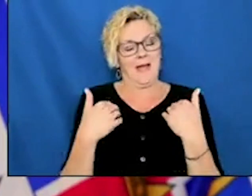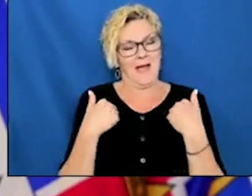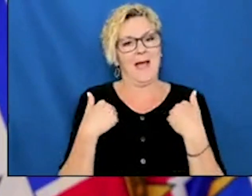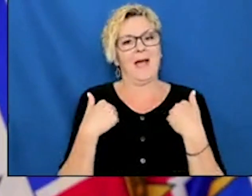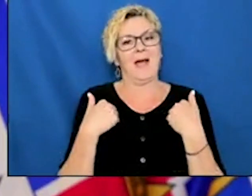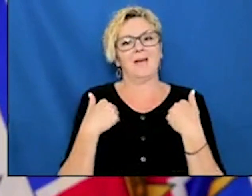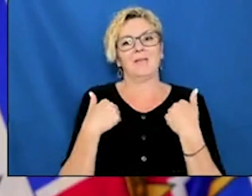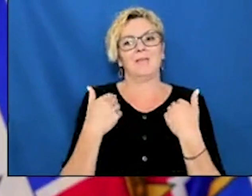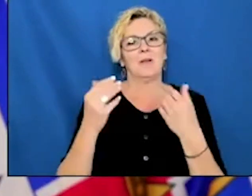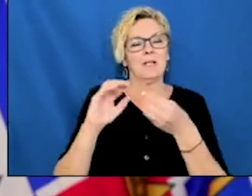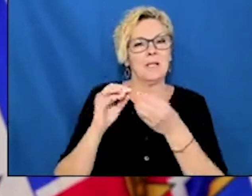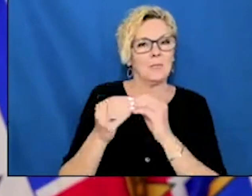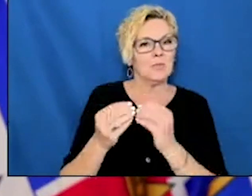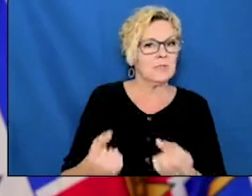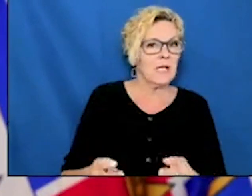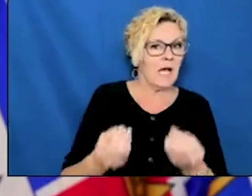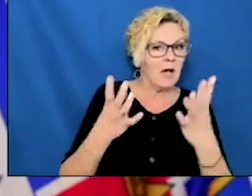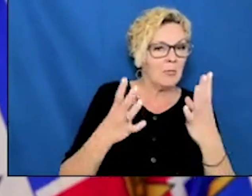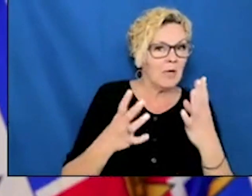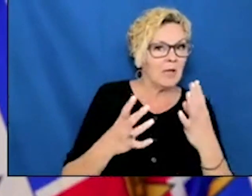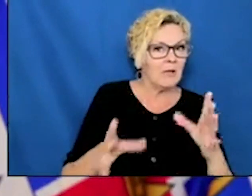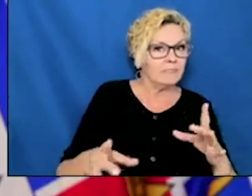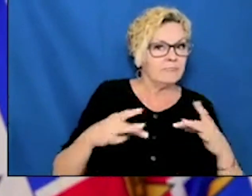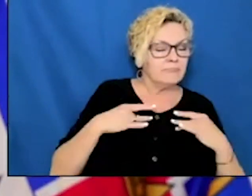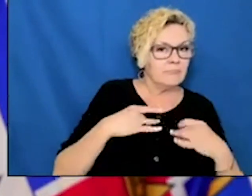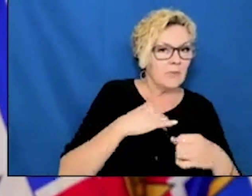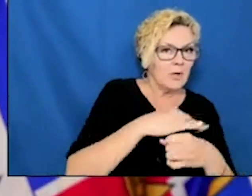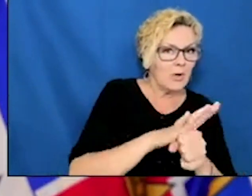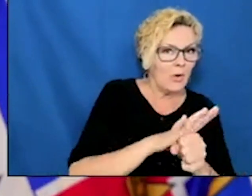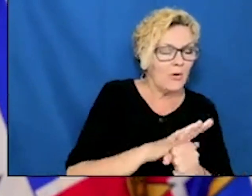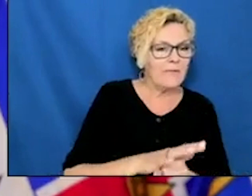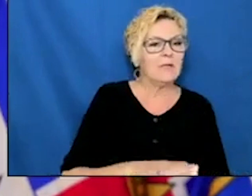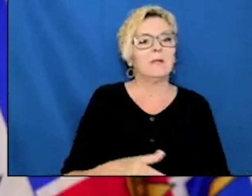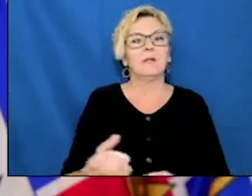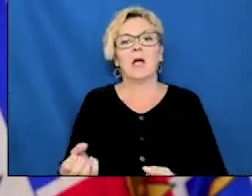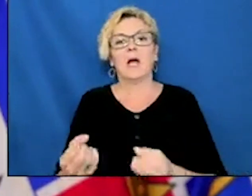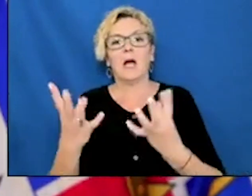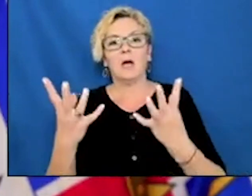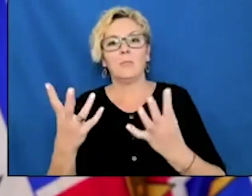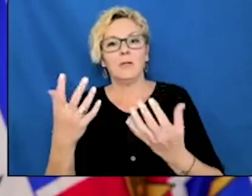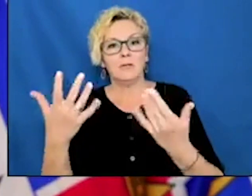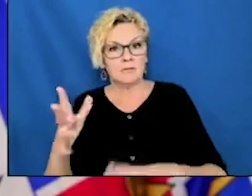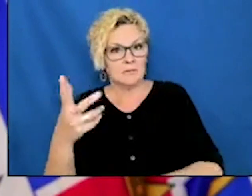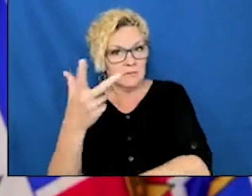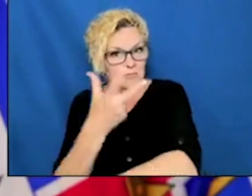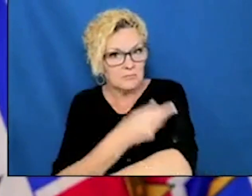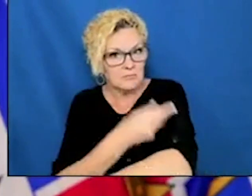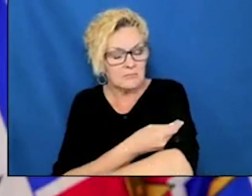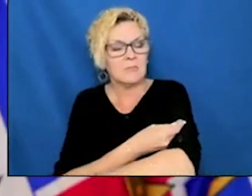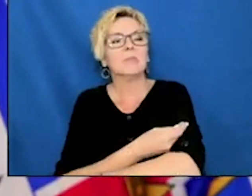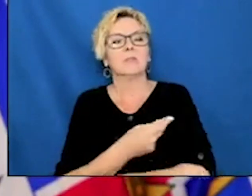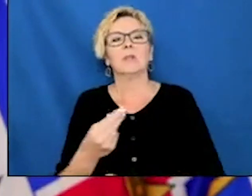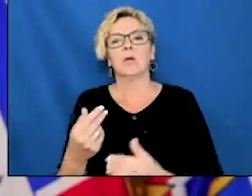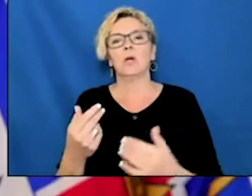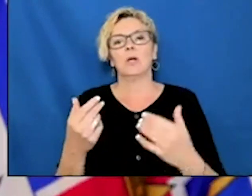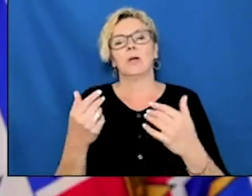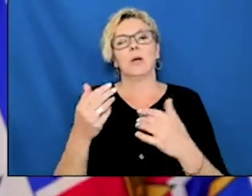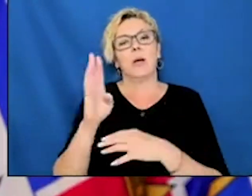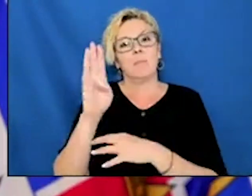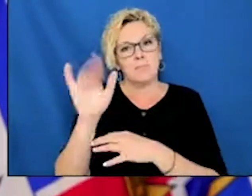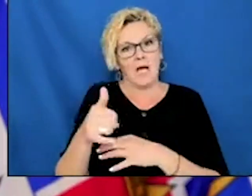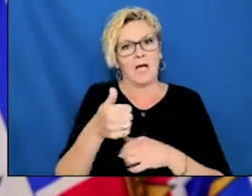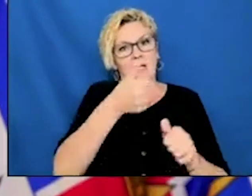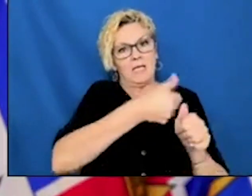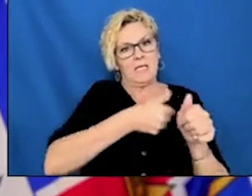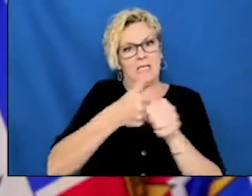rates mostly by community health service area. And these maps were approved for distribution after we